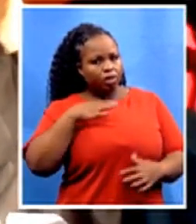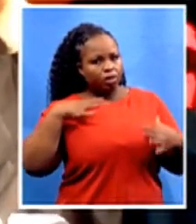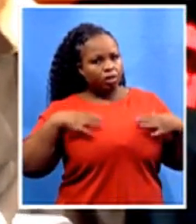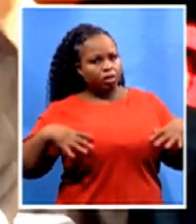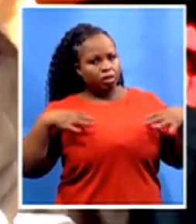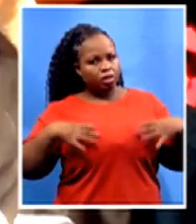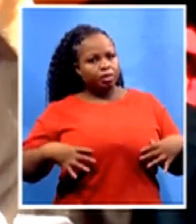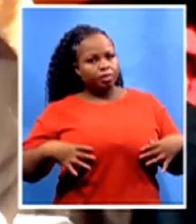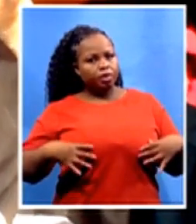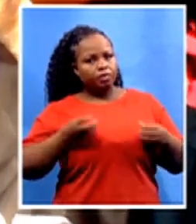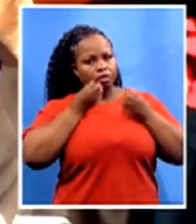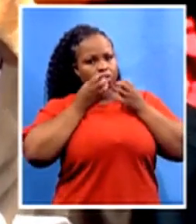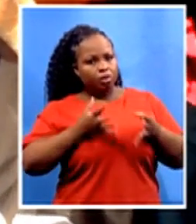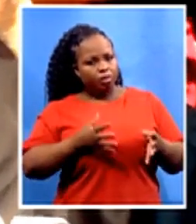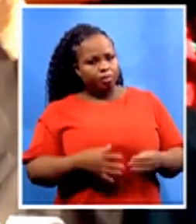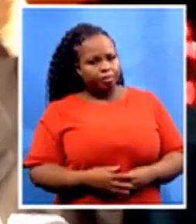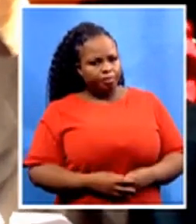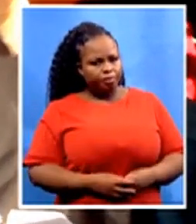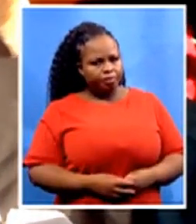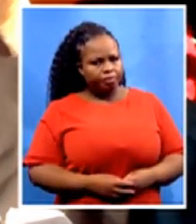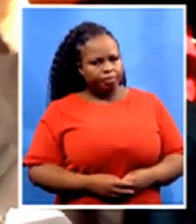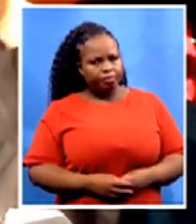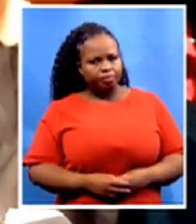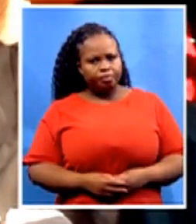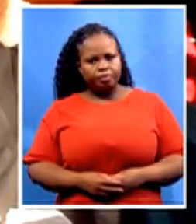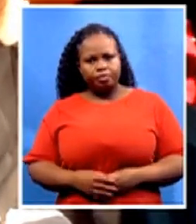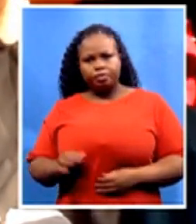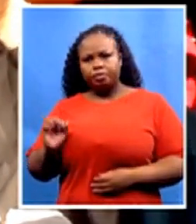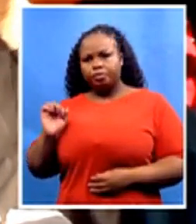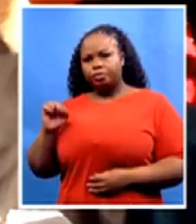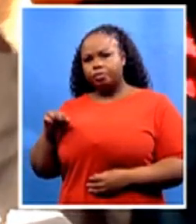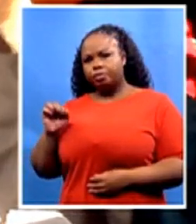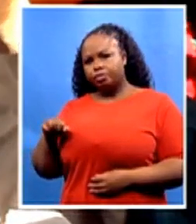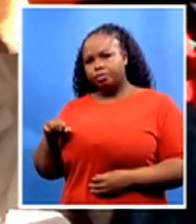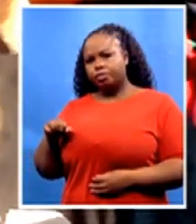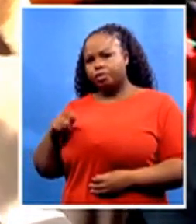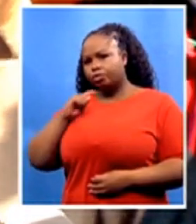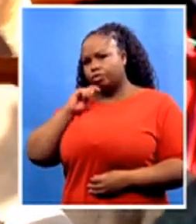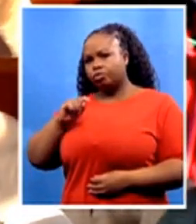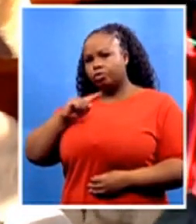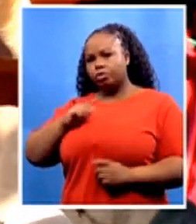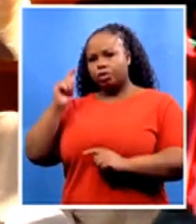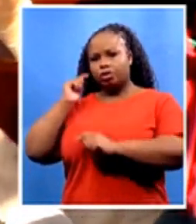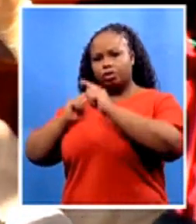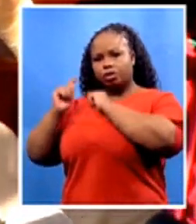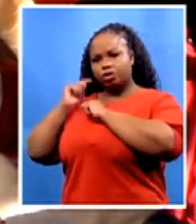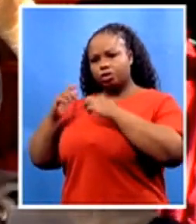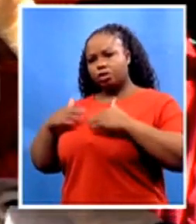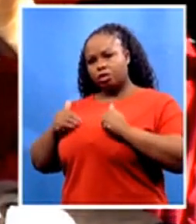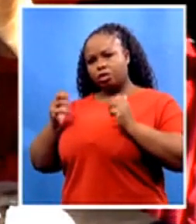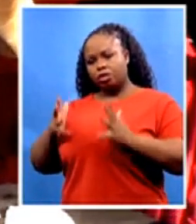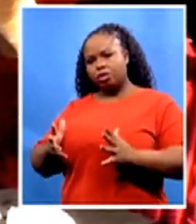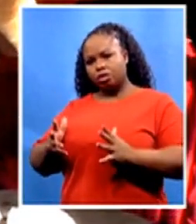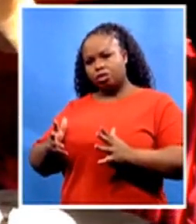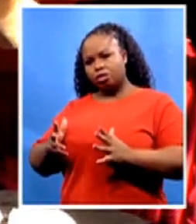Yebo kunjalo, singabathwali bendabuko njengoba kungumsebenzi wethu lona, manje sesisabela